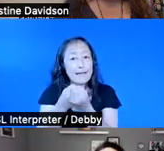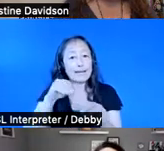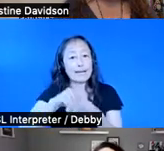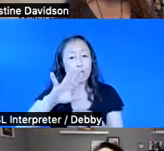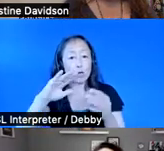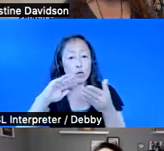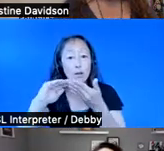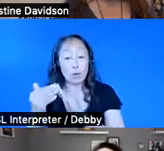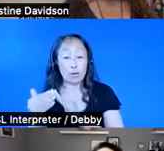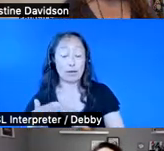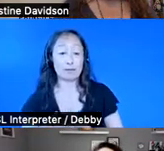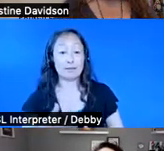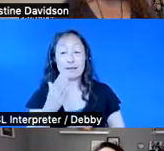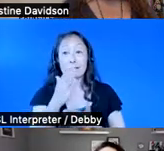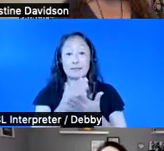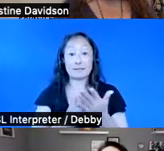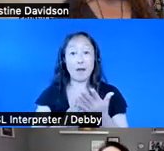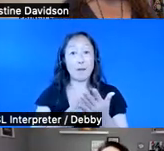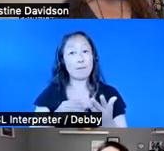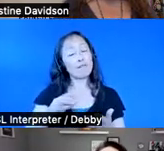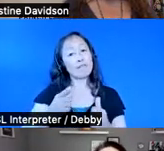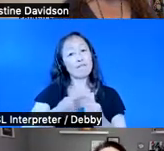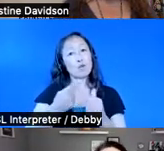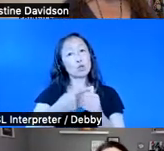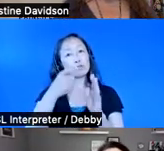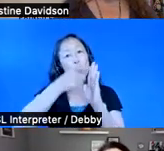first writings, documented writings